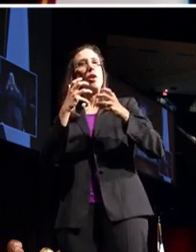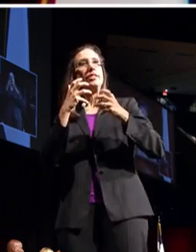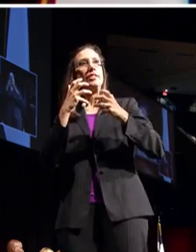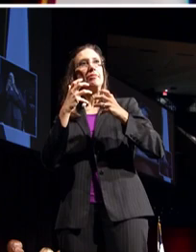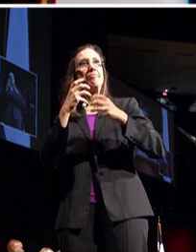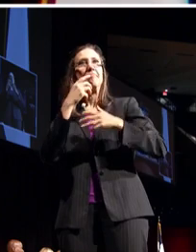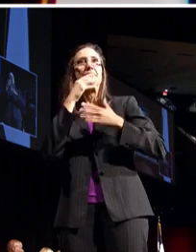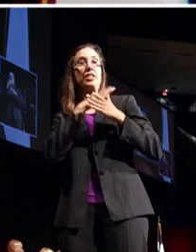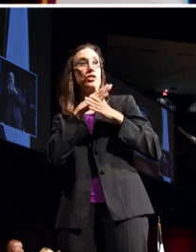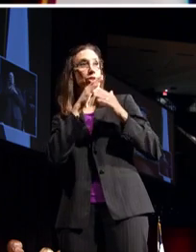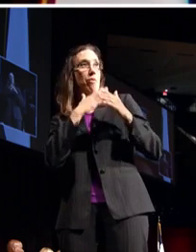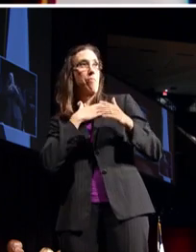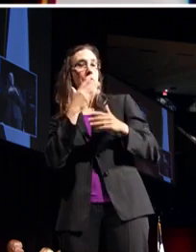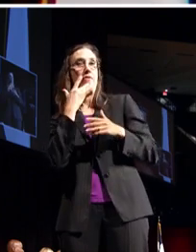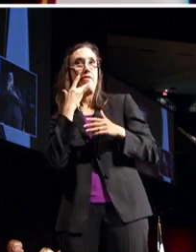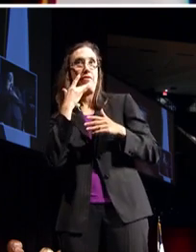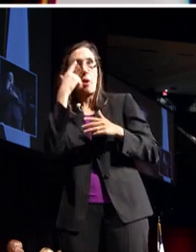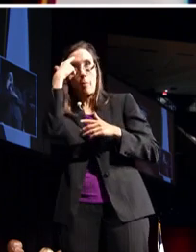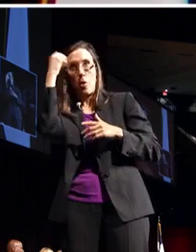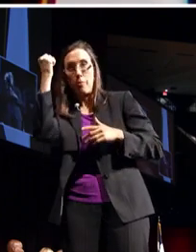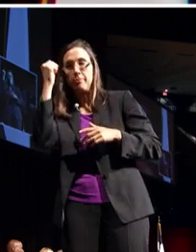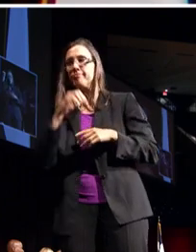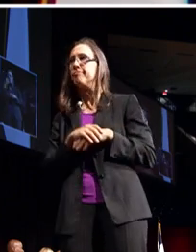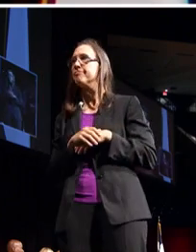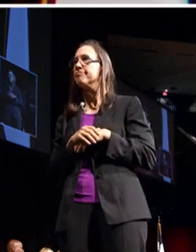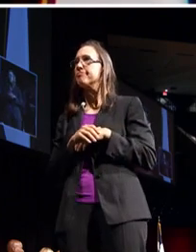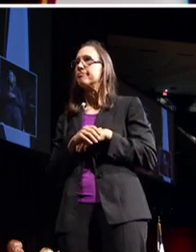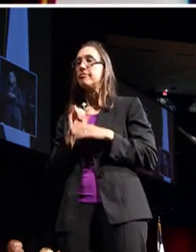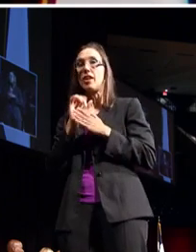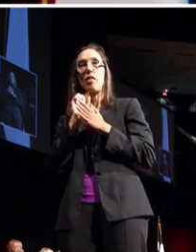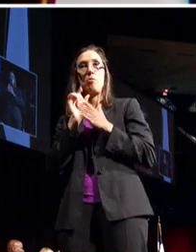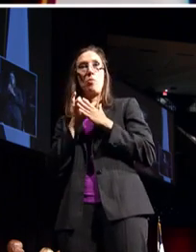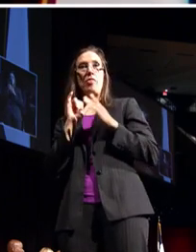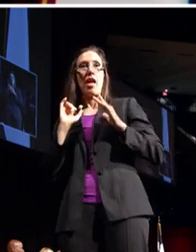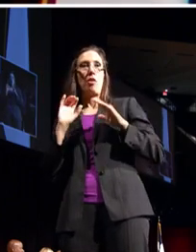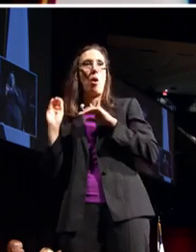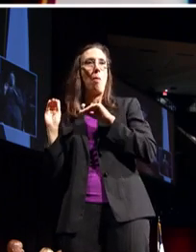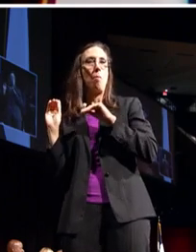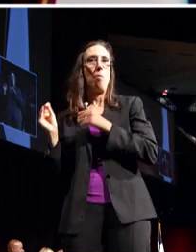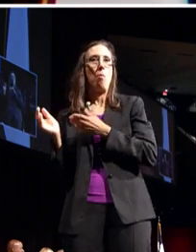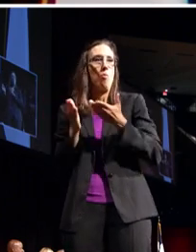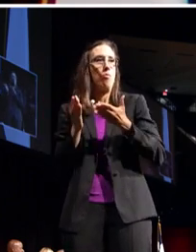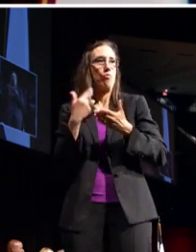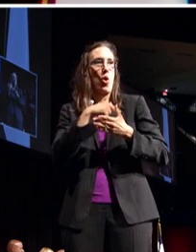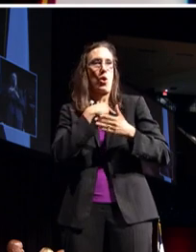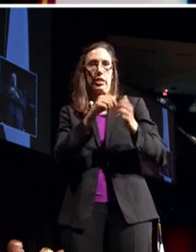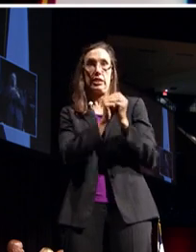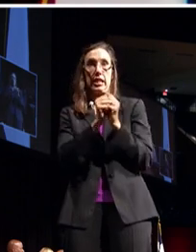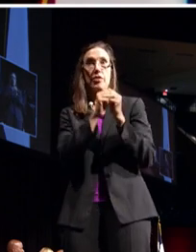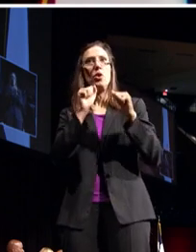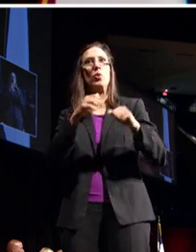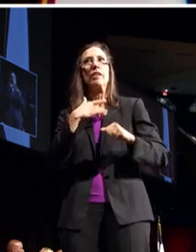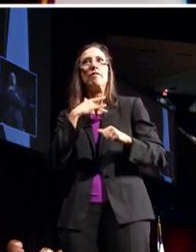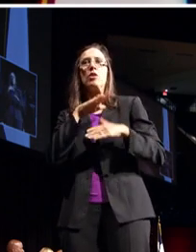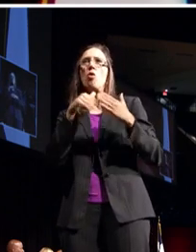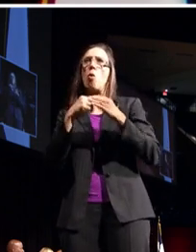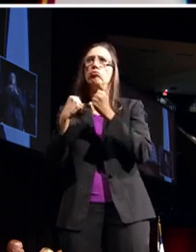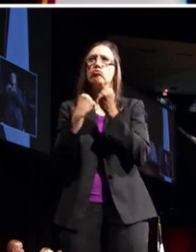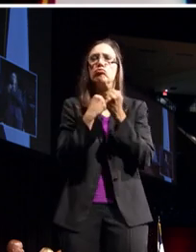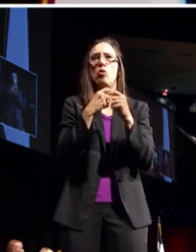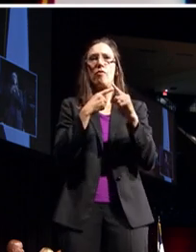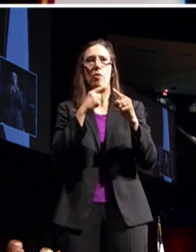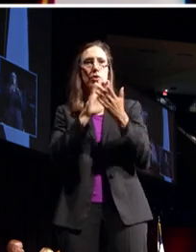my favorite memory, a moment that has brought us together when we could feel the whole support of the